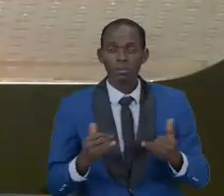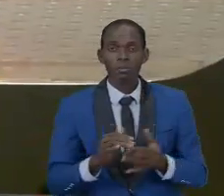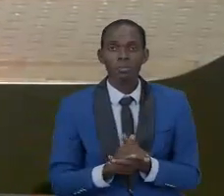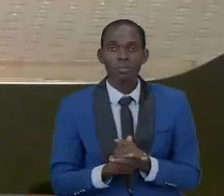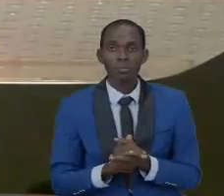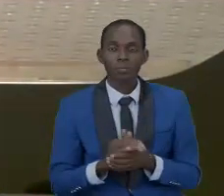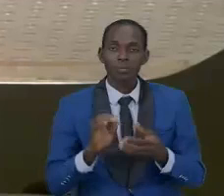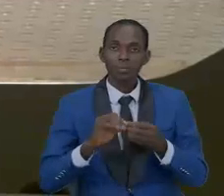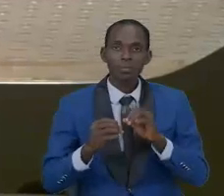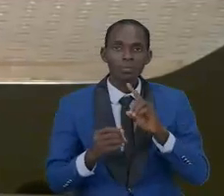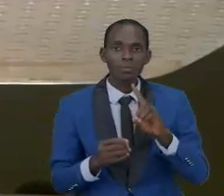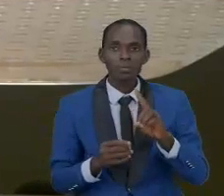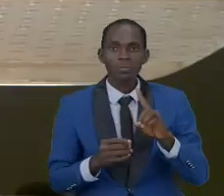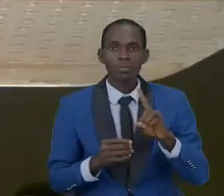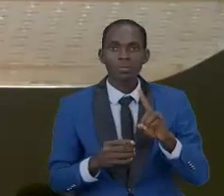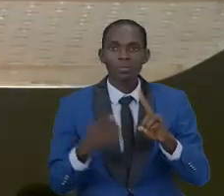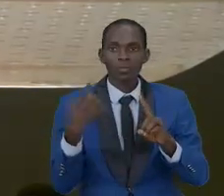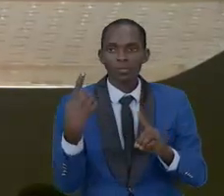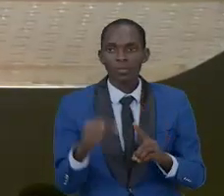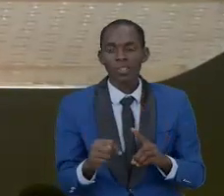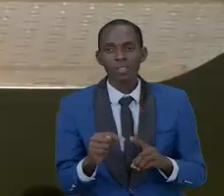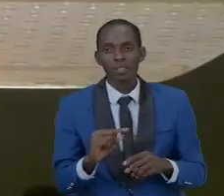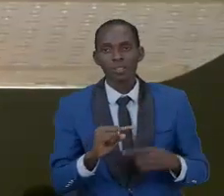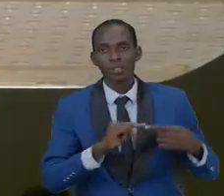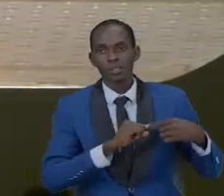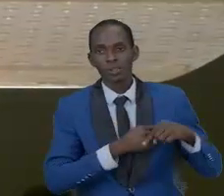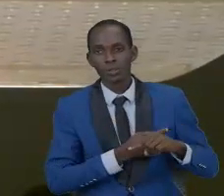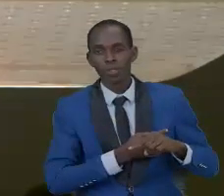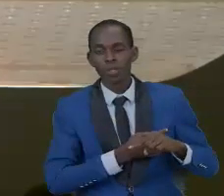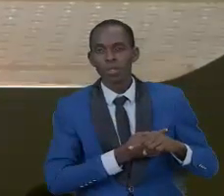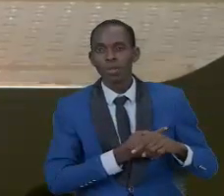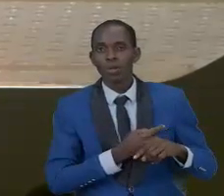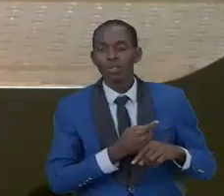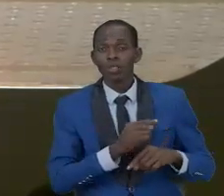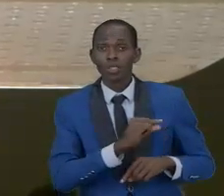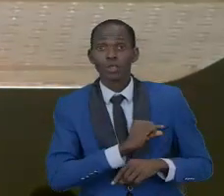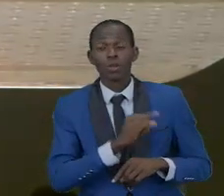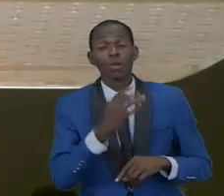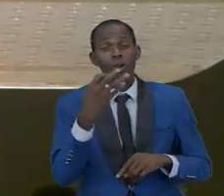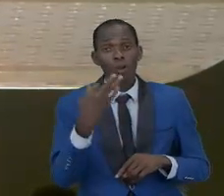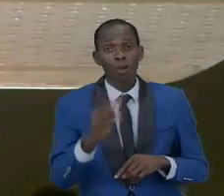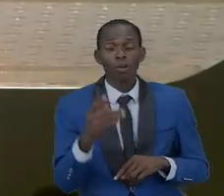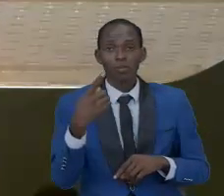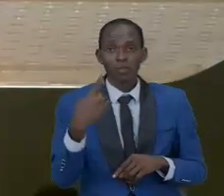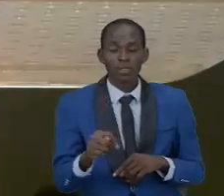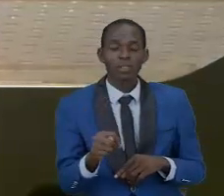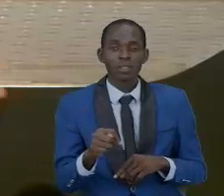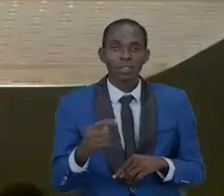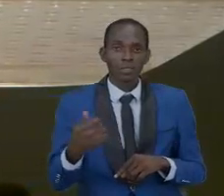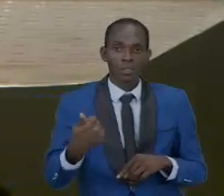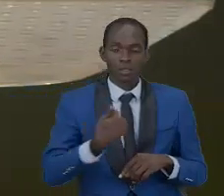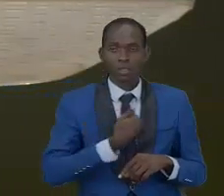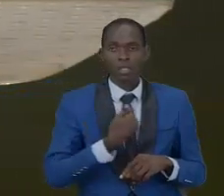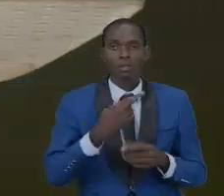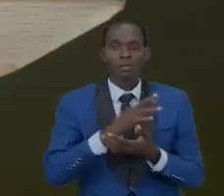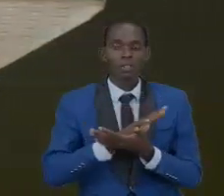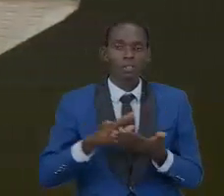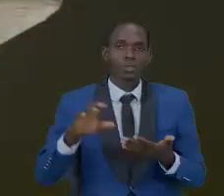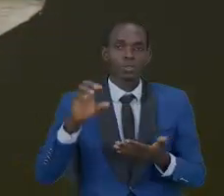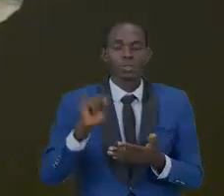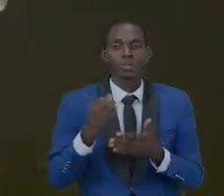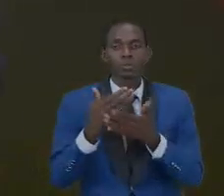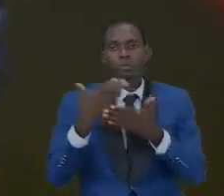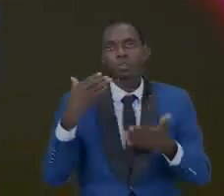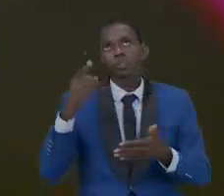number one the guilt of the self-righteous before God the one who comes to God